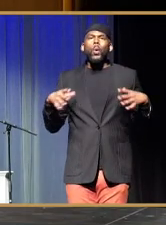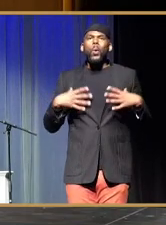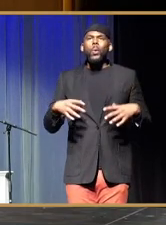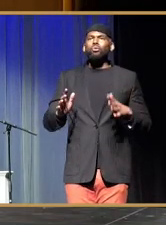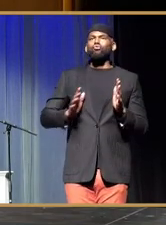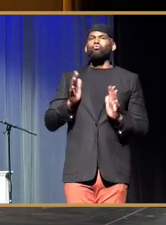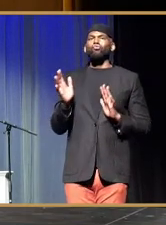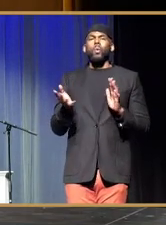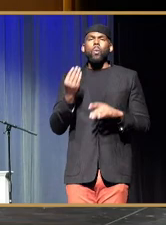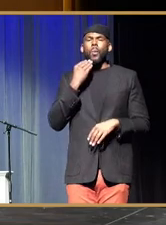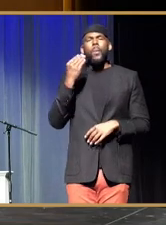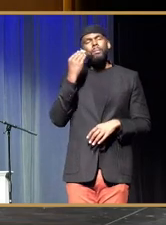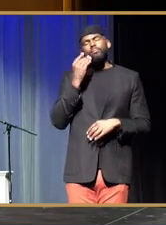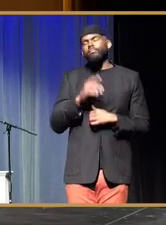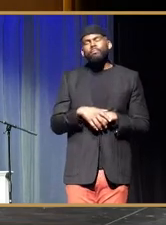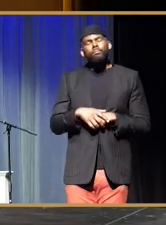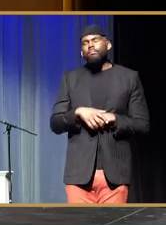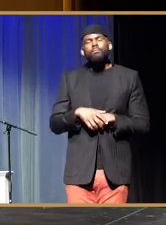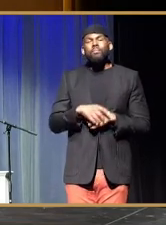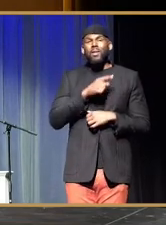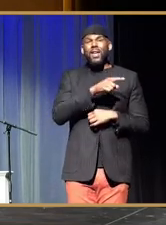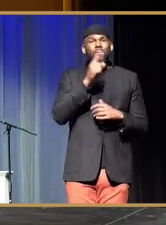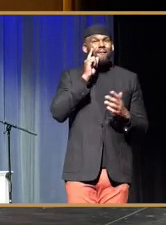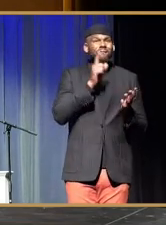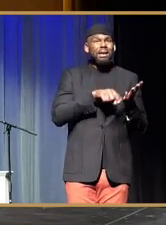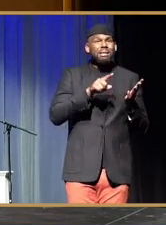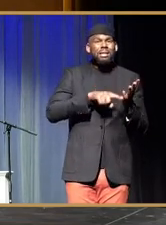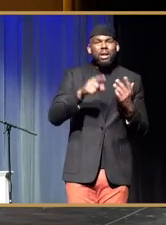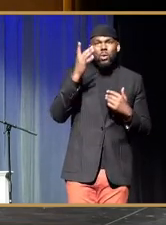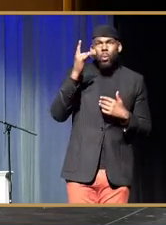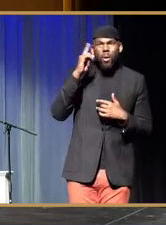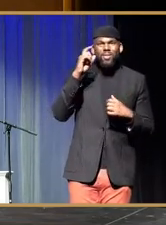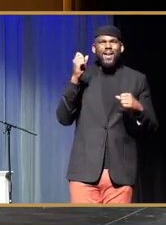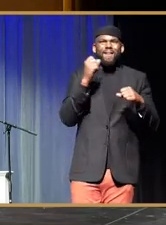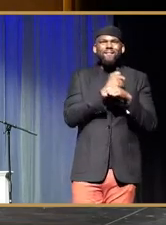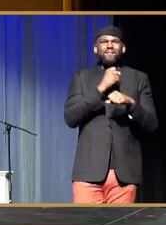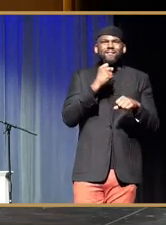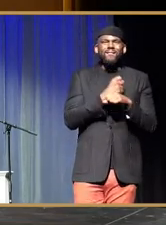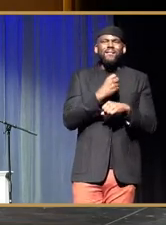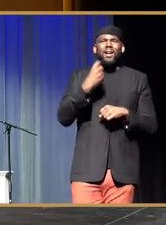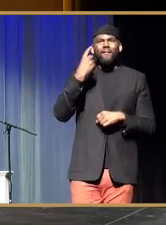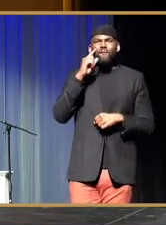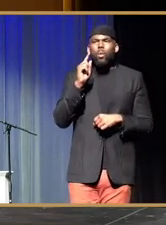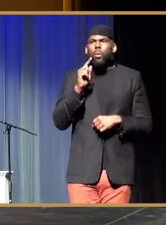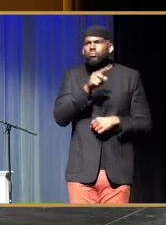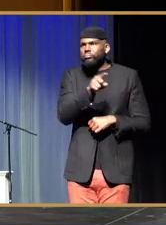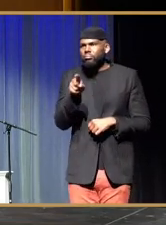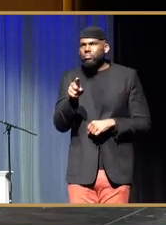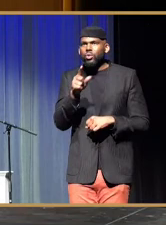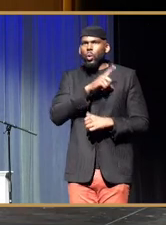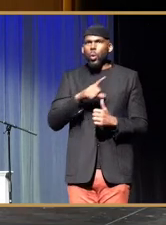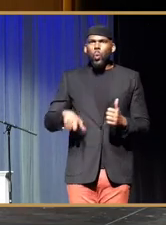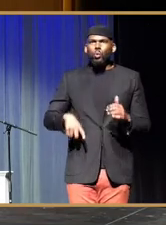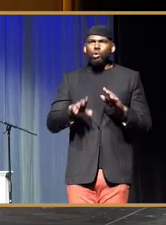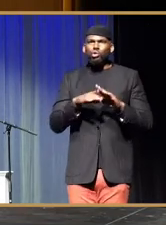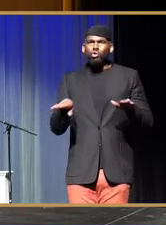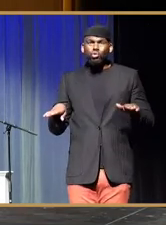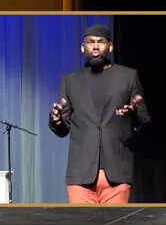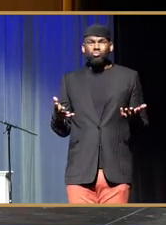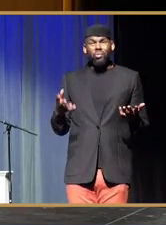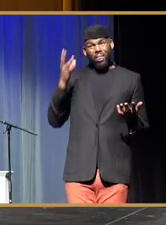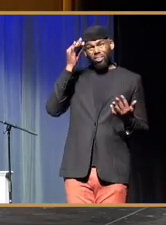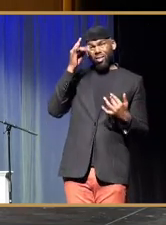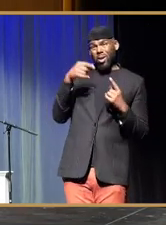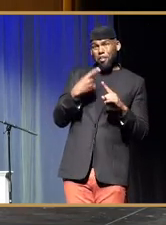lavish homes. They were investigated because they fought for the least of these, the Lord's children. I mean, think about